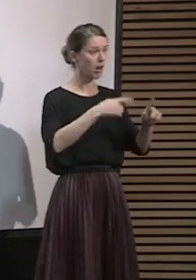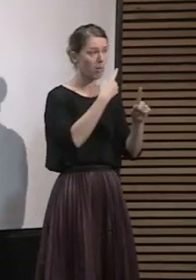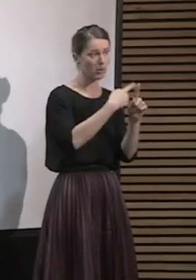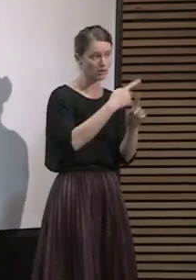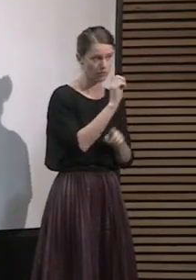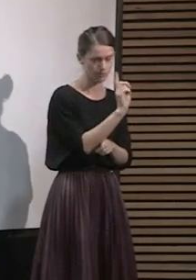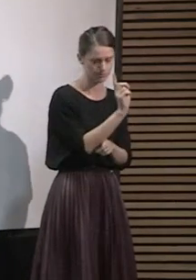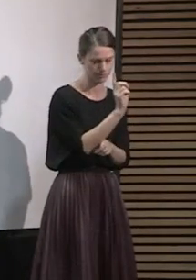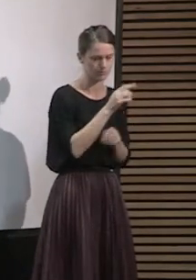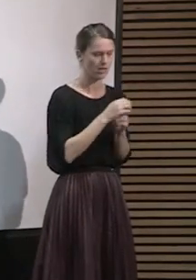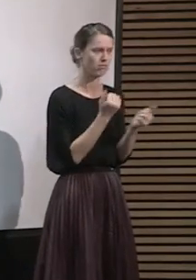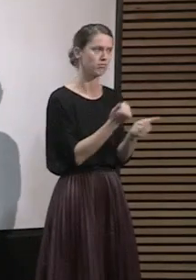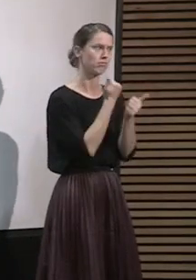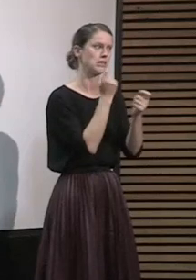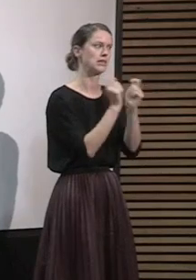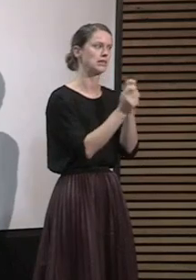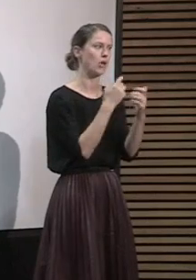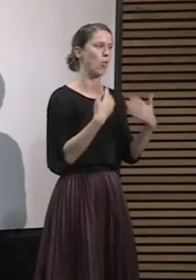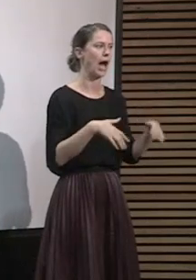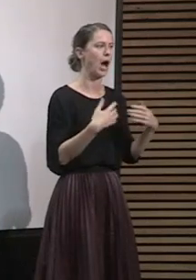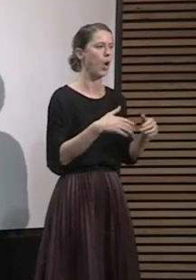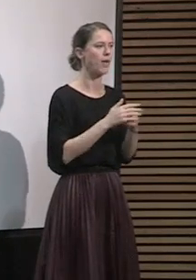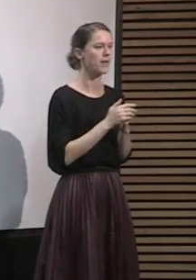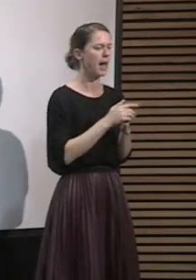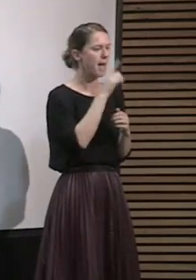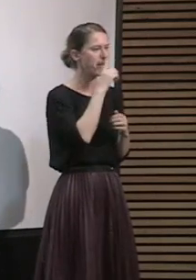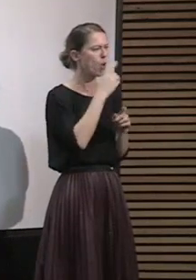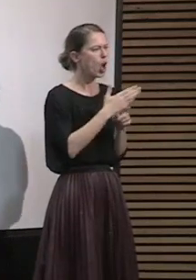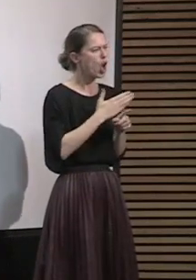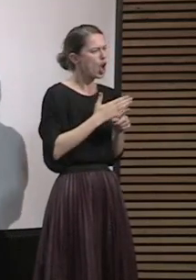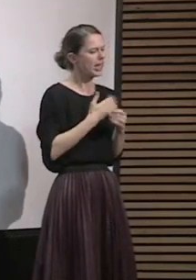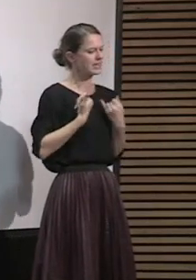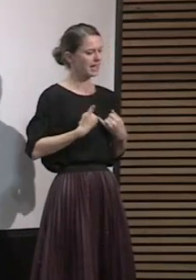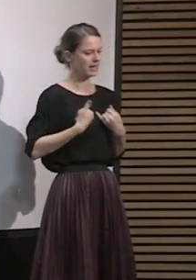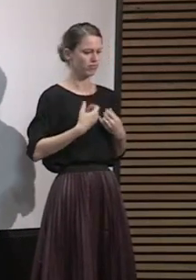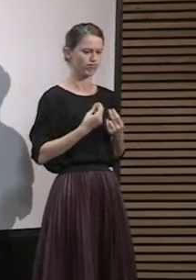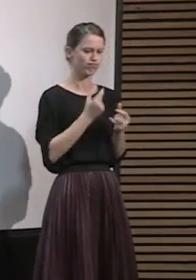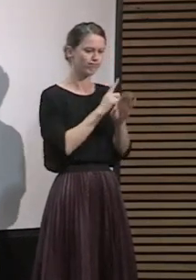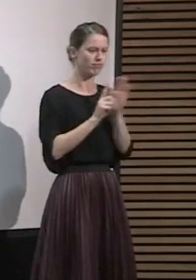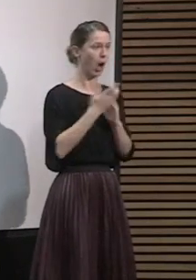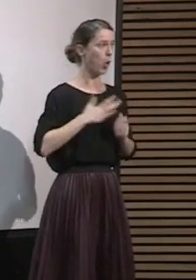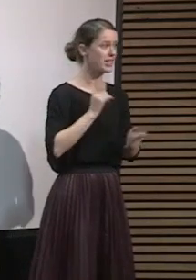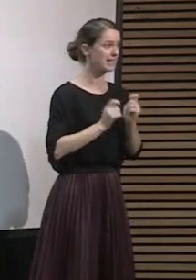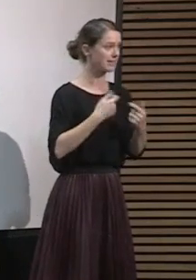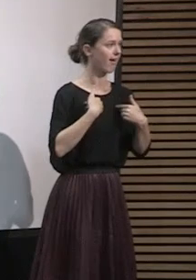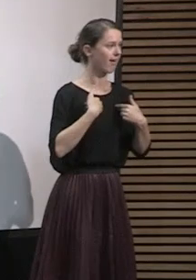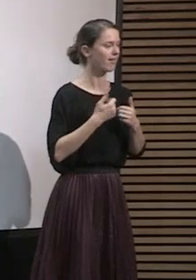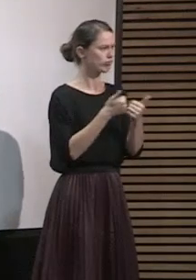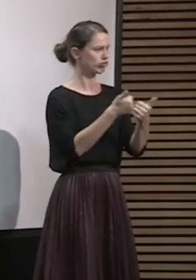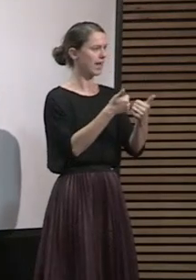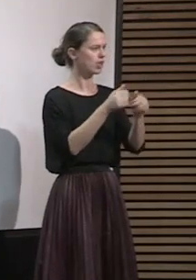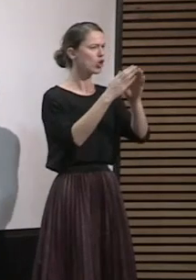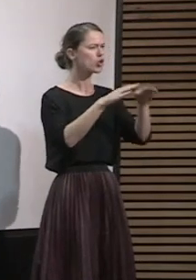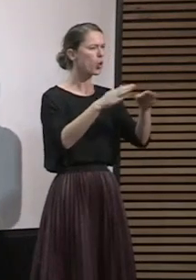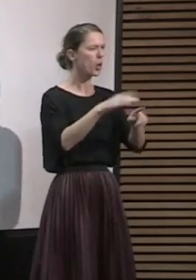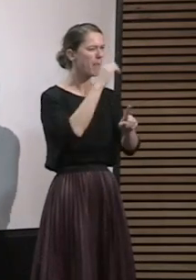that is happening, but how early on in their symptoms people are coming forward to be tested. So the cases in Tokoroa came forward